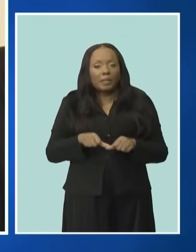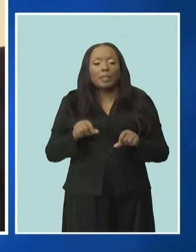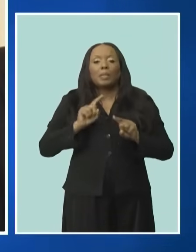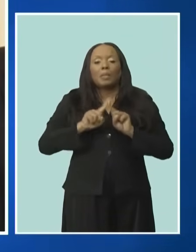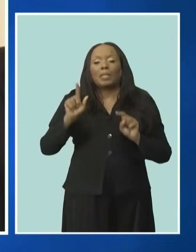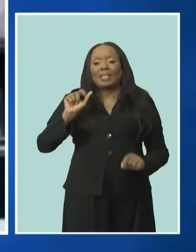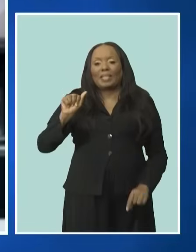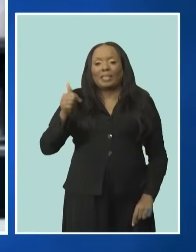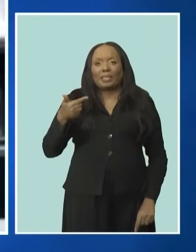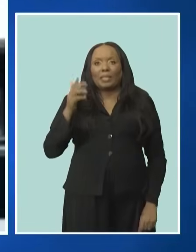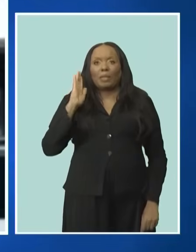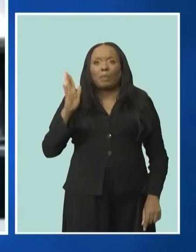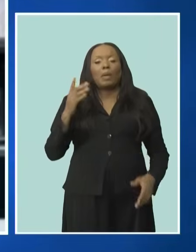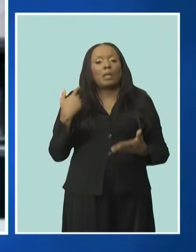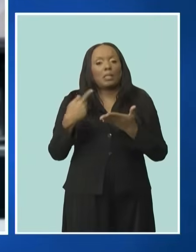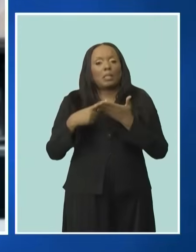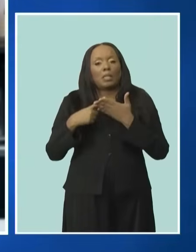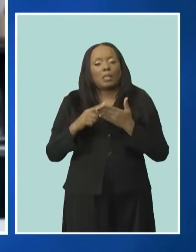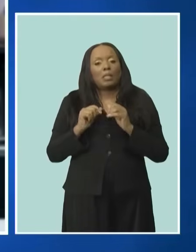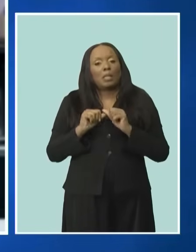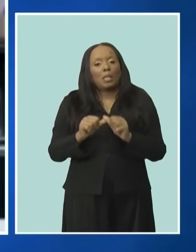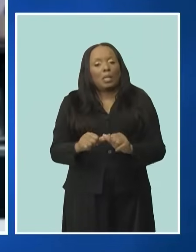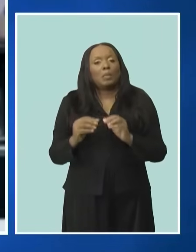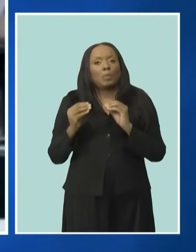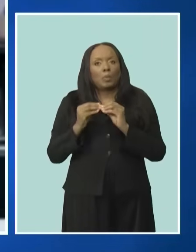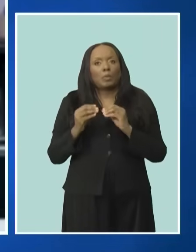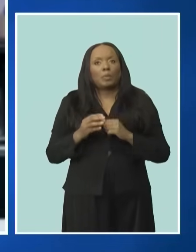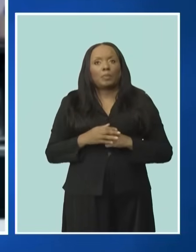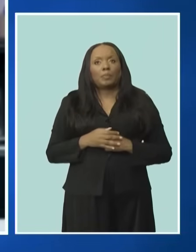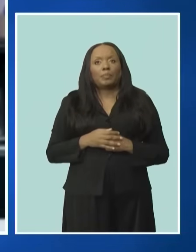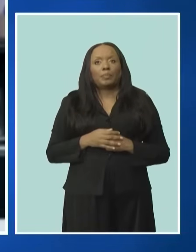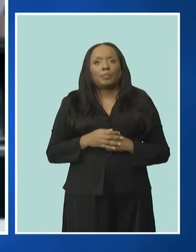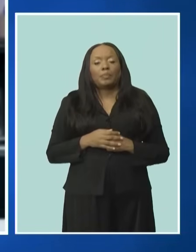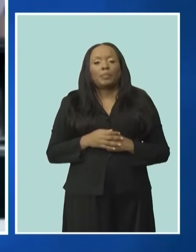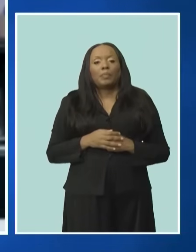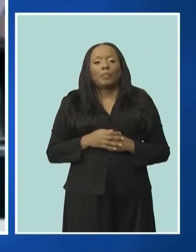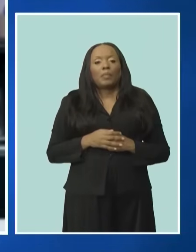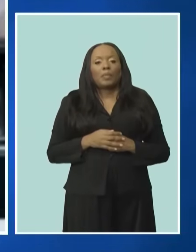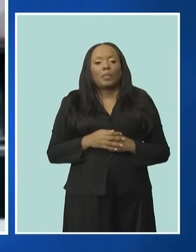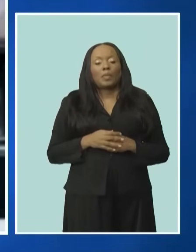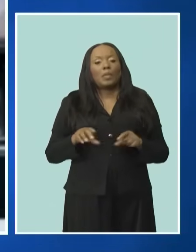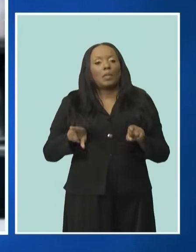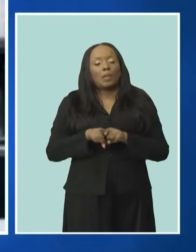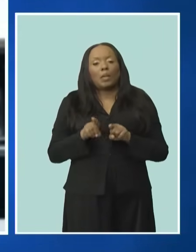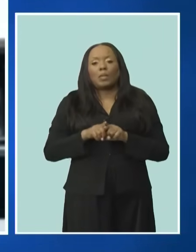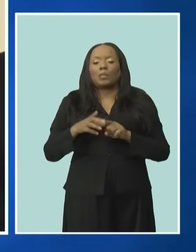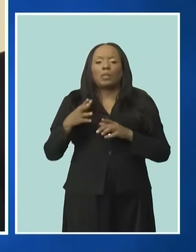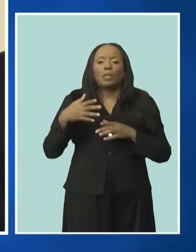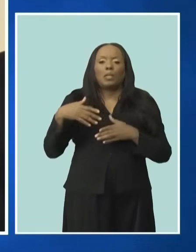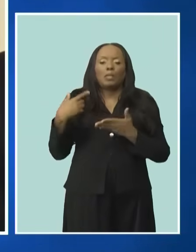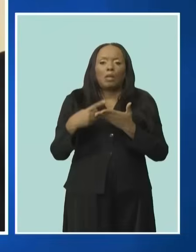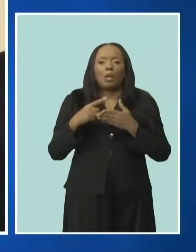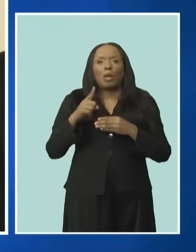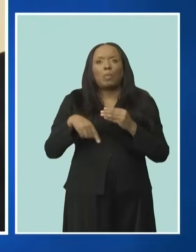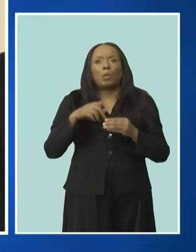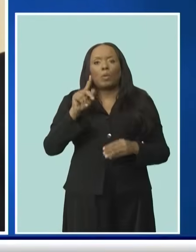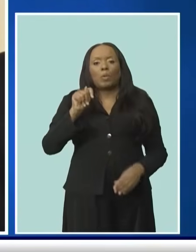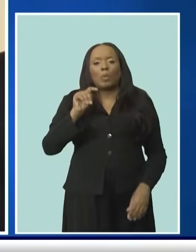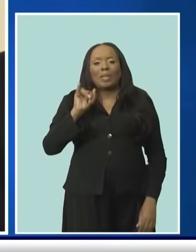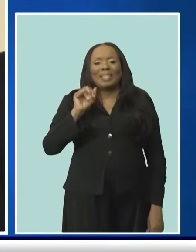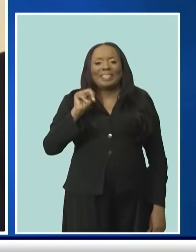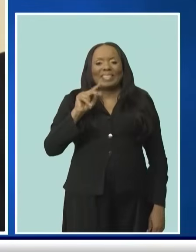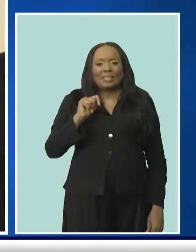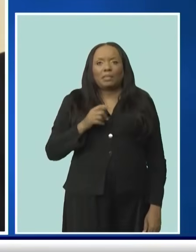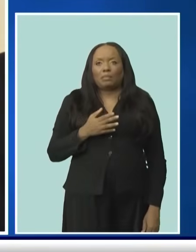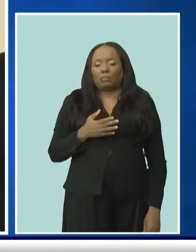those discussions. The Prime Minister also responded to online comments regarding tint regulation. My car